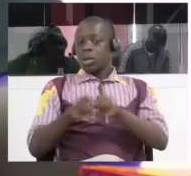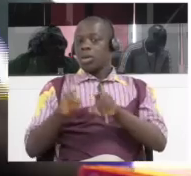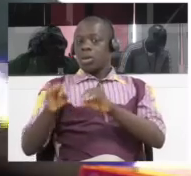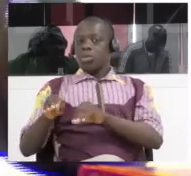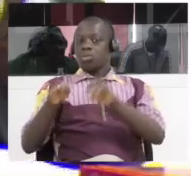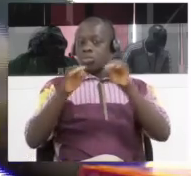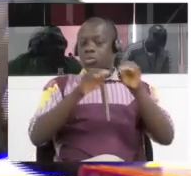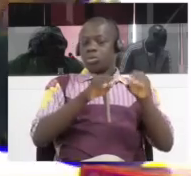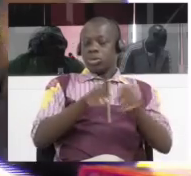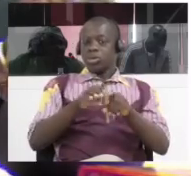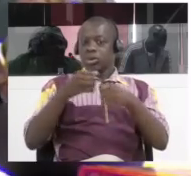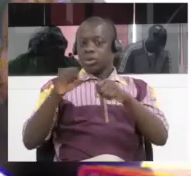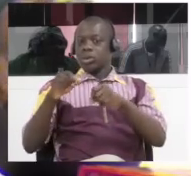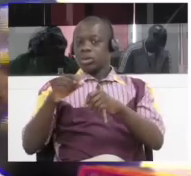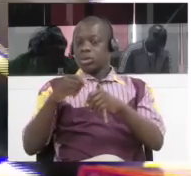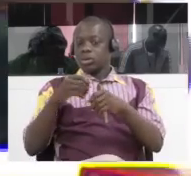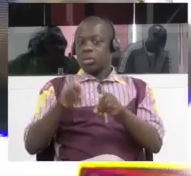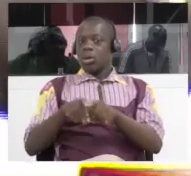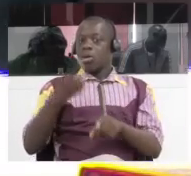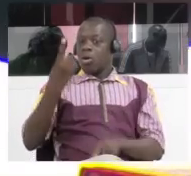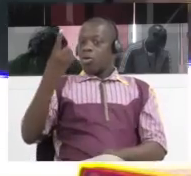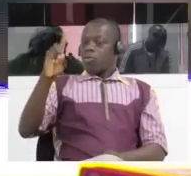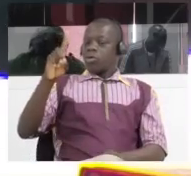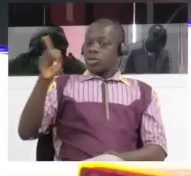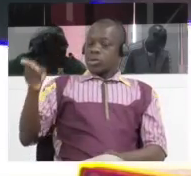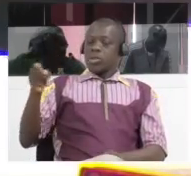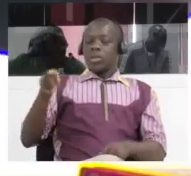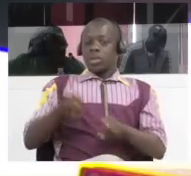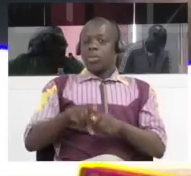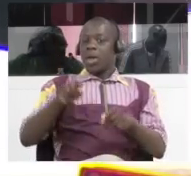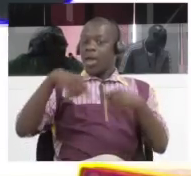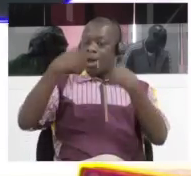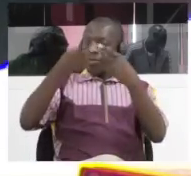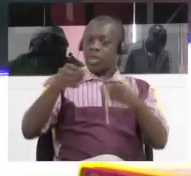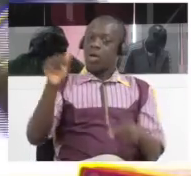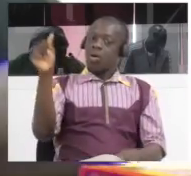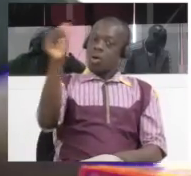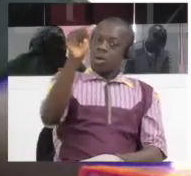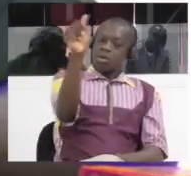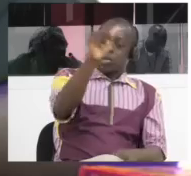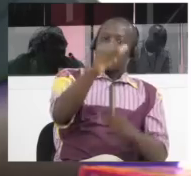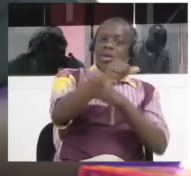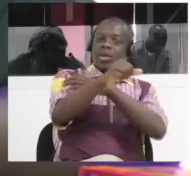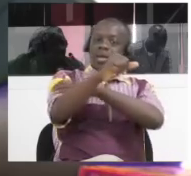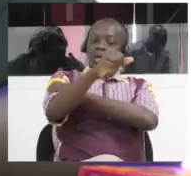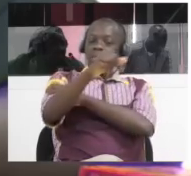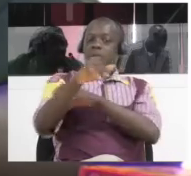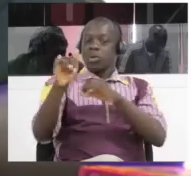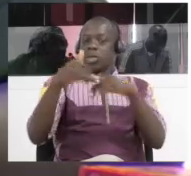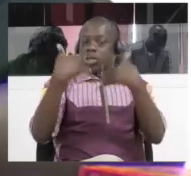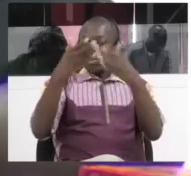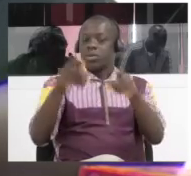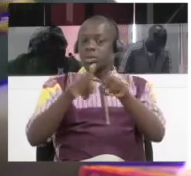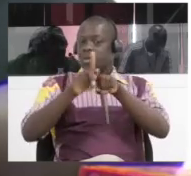said, I was one of the first to be exercised. After me, there were other captains who were given similar tasks.